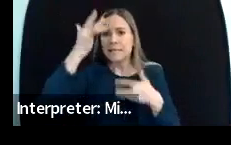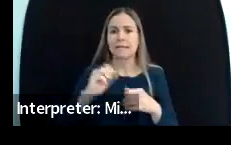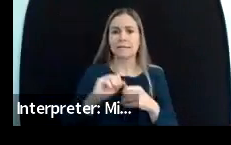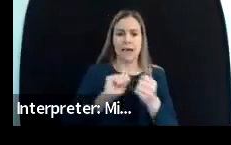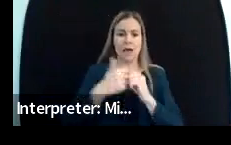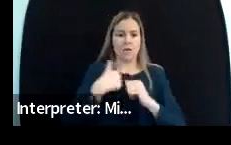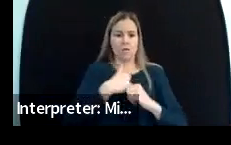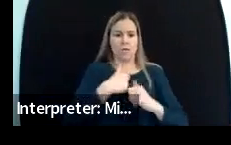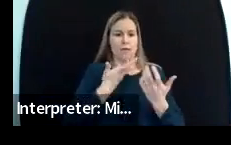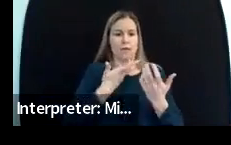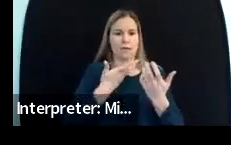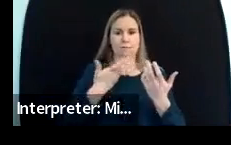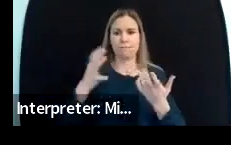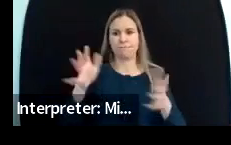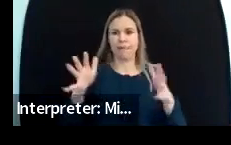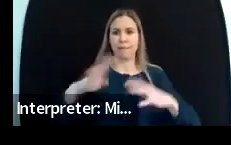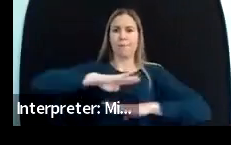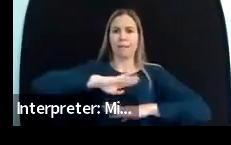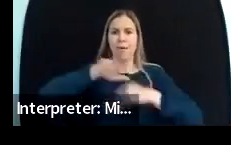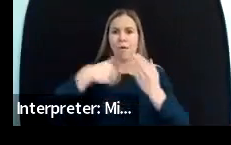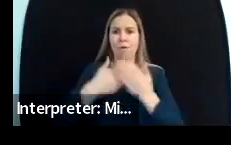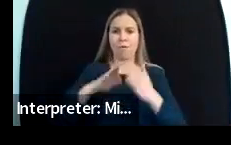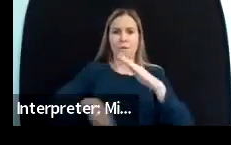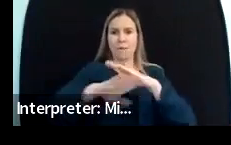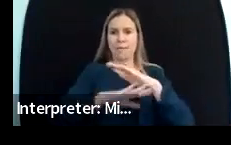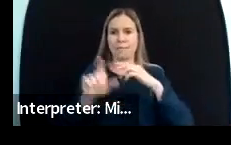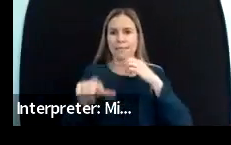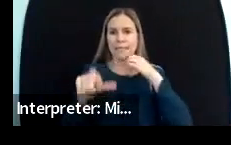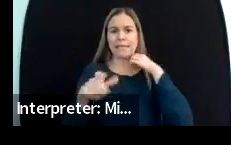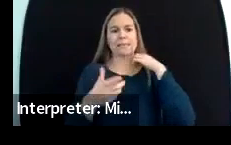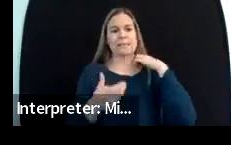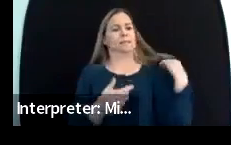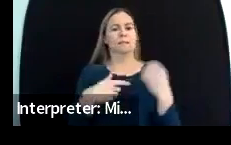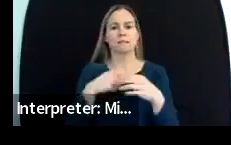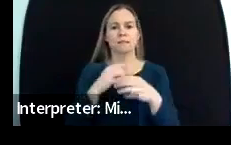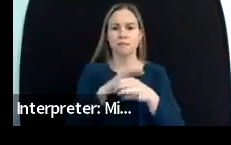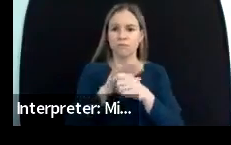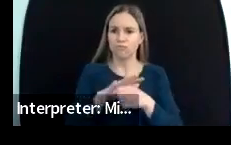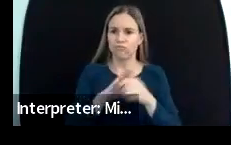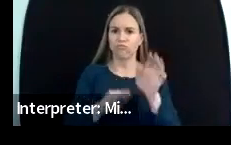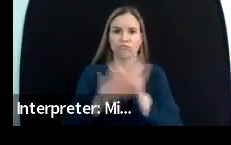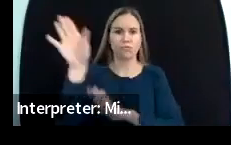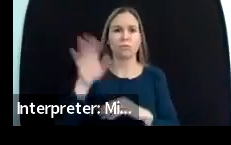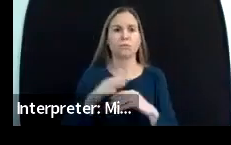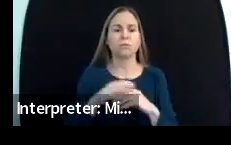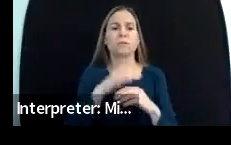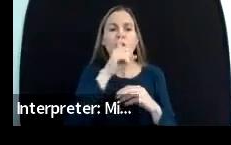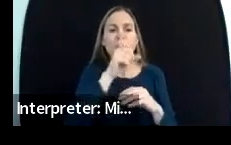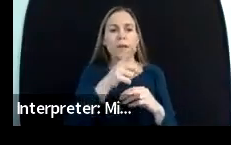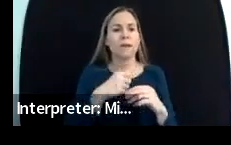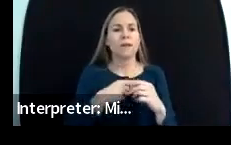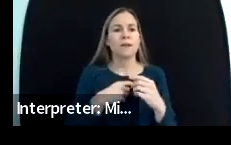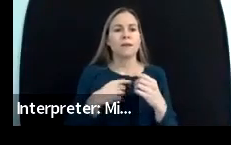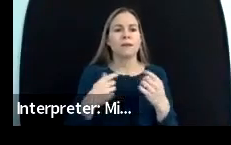these kind of very basic needs. So taking all of this into consideration, we're